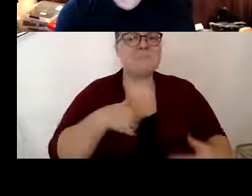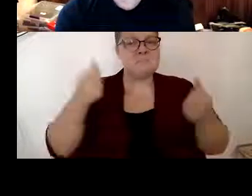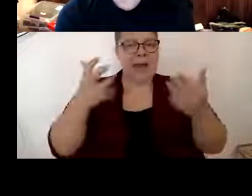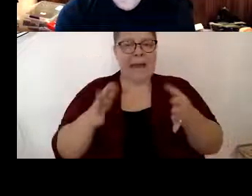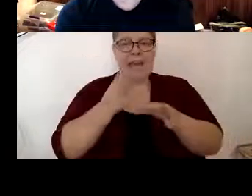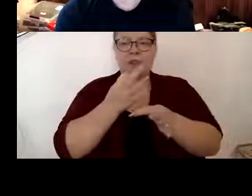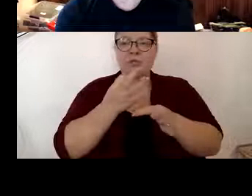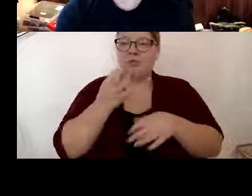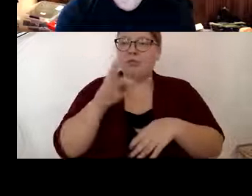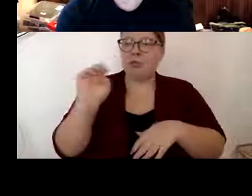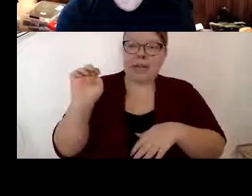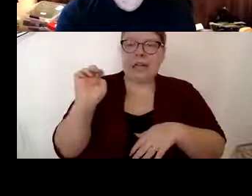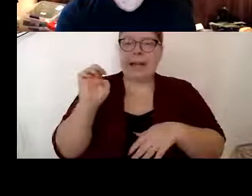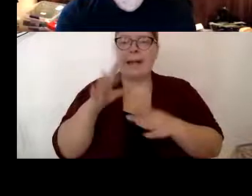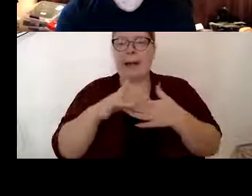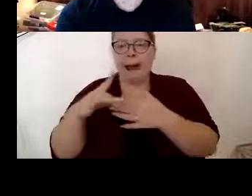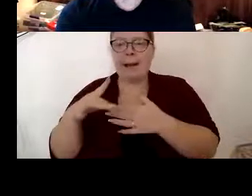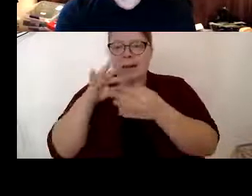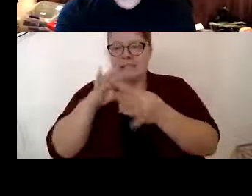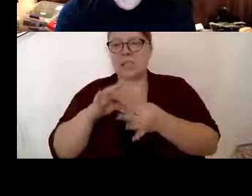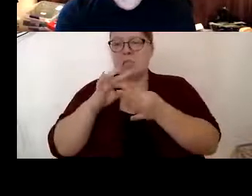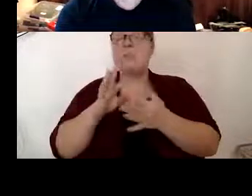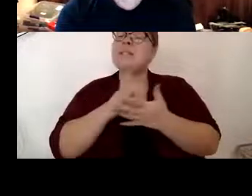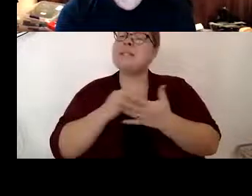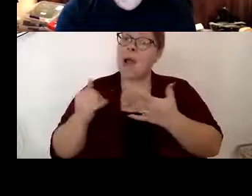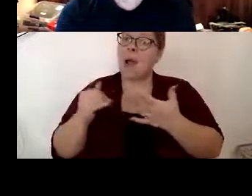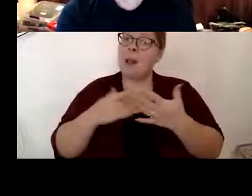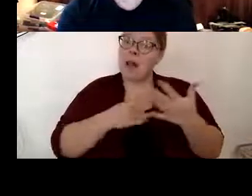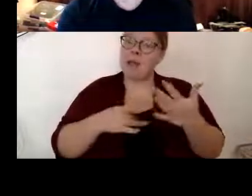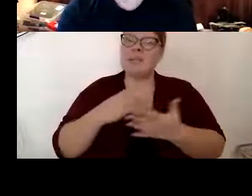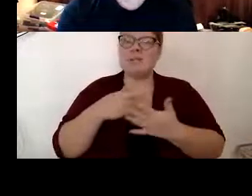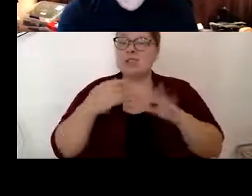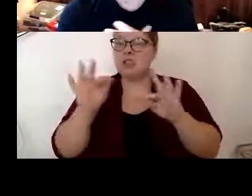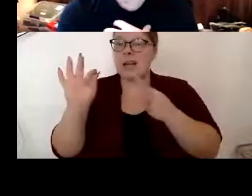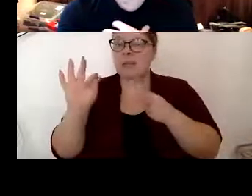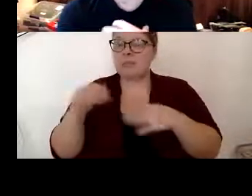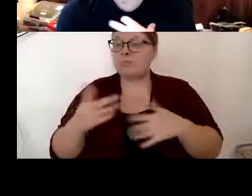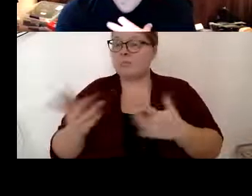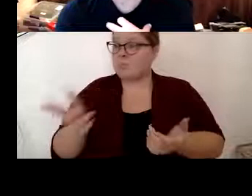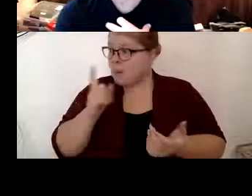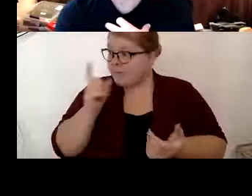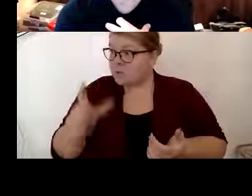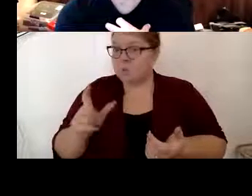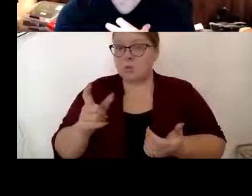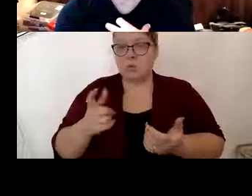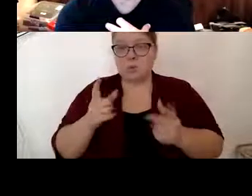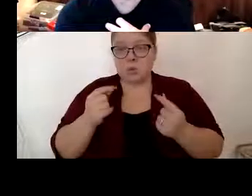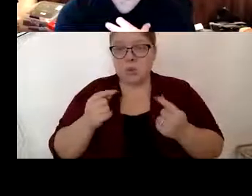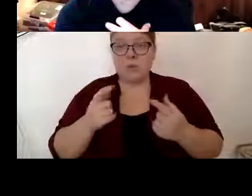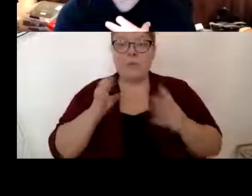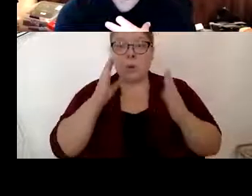those guided meditations actually become a distraction. And so I tell them, practice these, practice some where you're just focusing on your